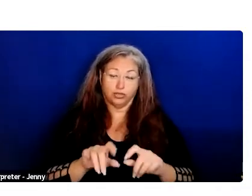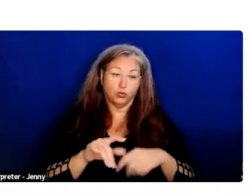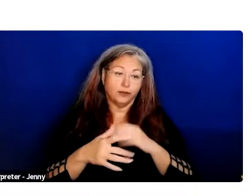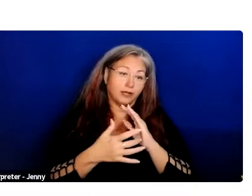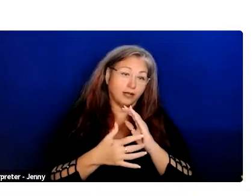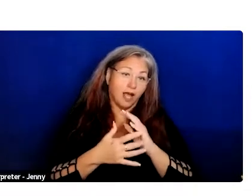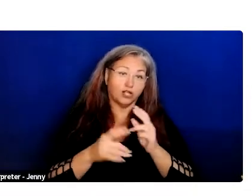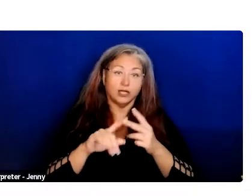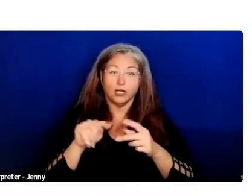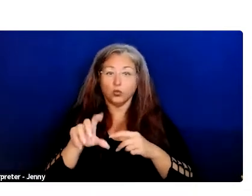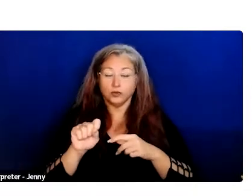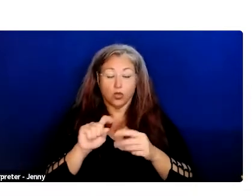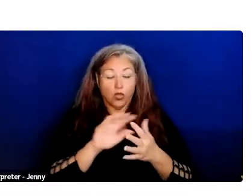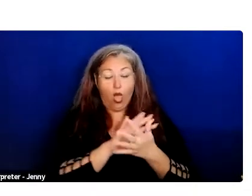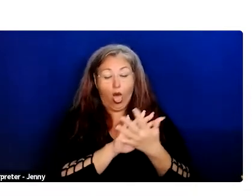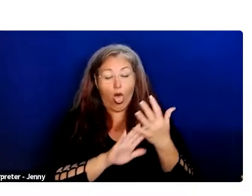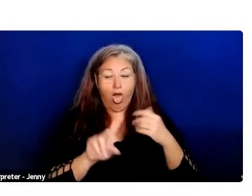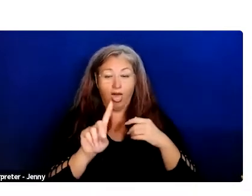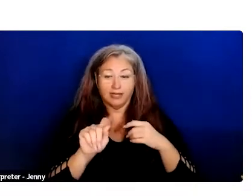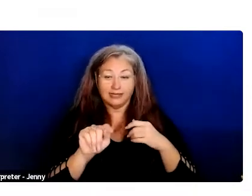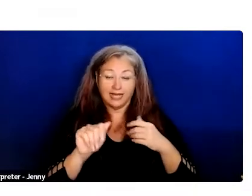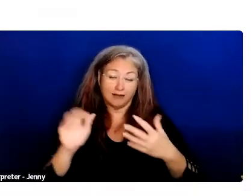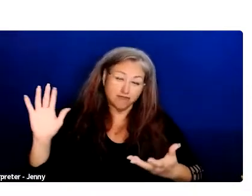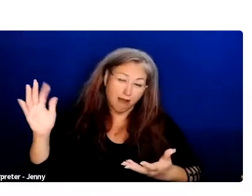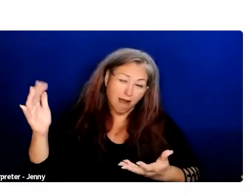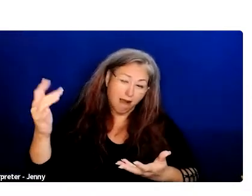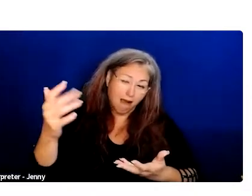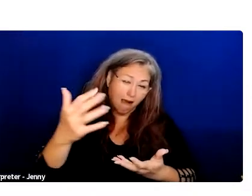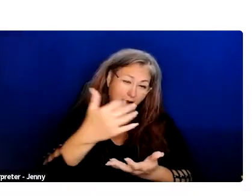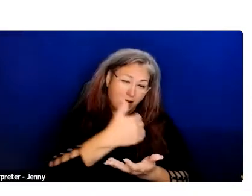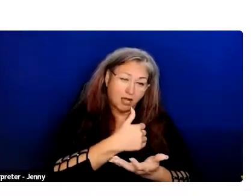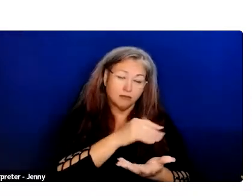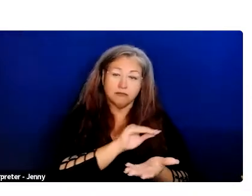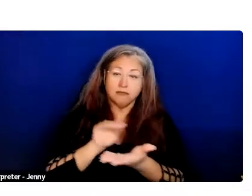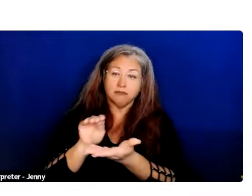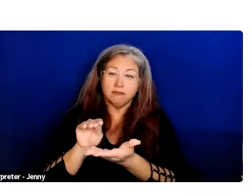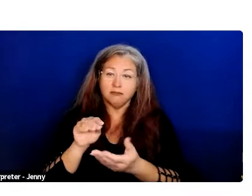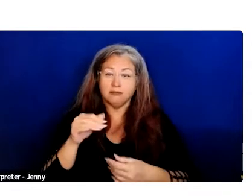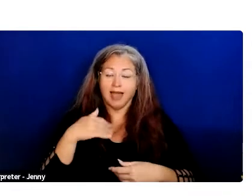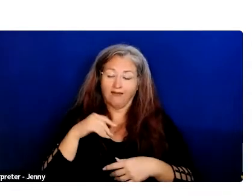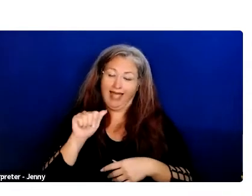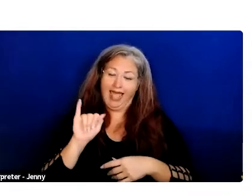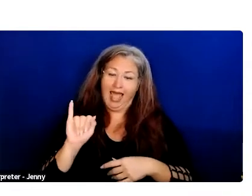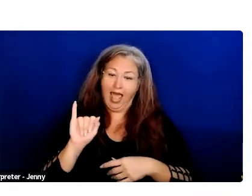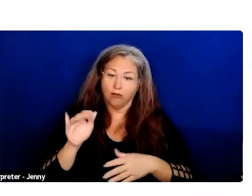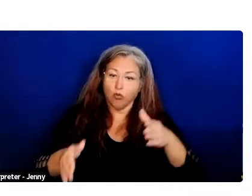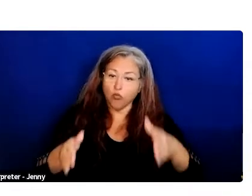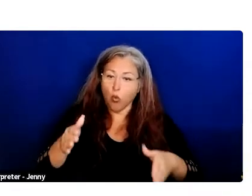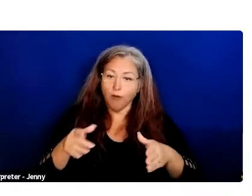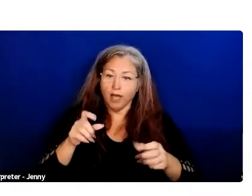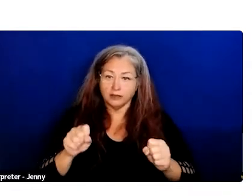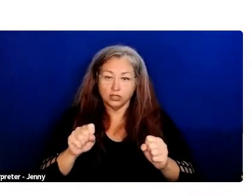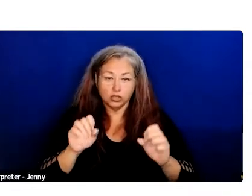technology, all of that data that's being collected, there are AI bots that are